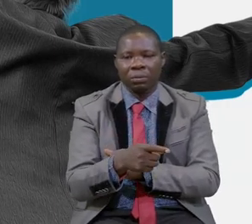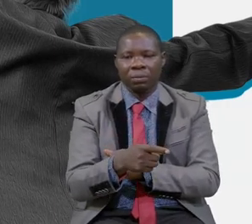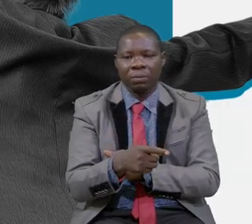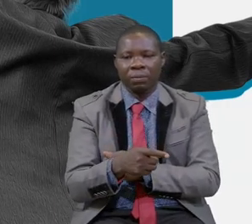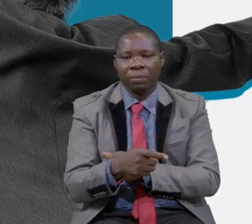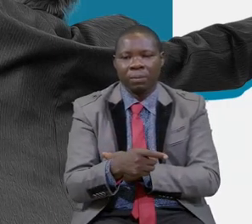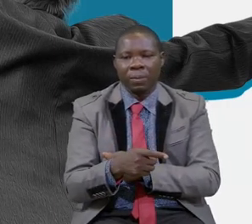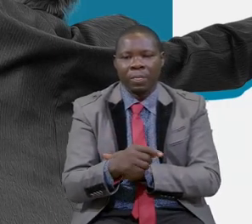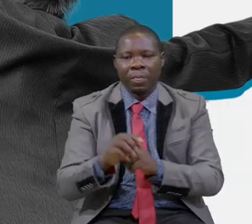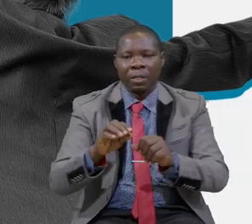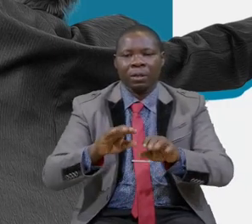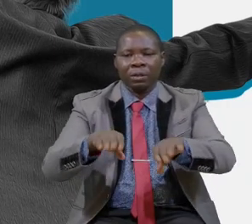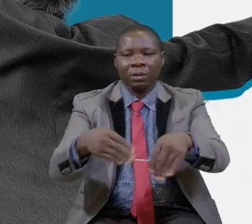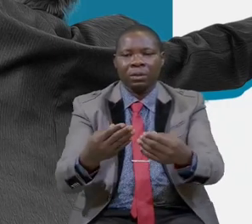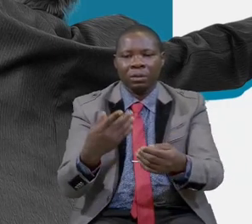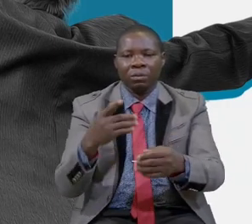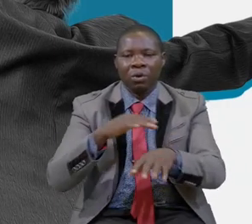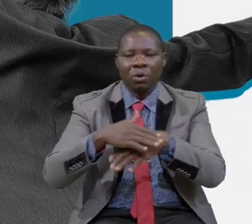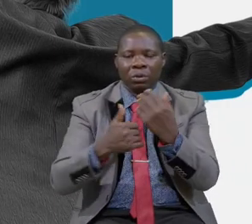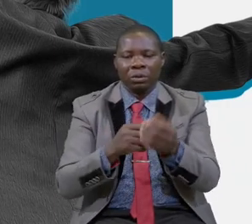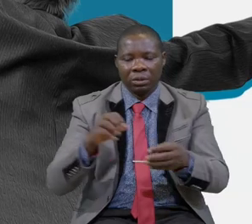Provide necessary information to them